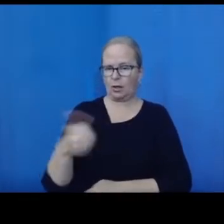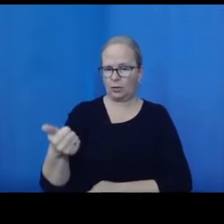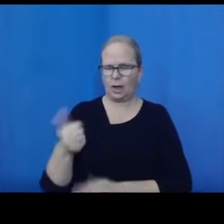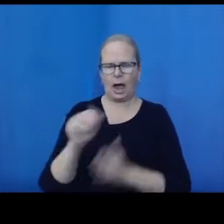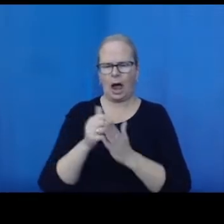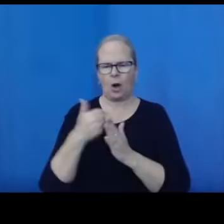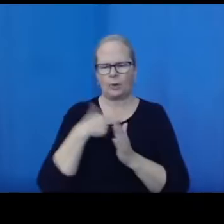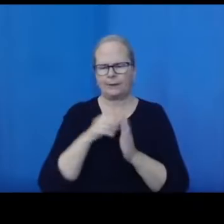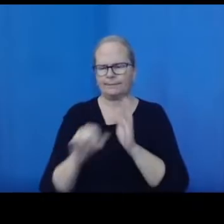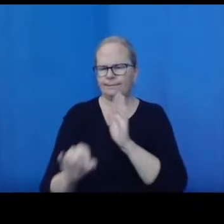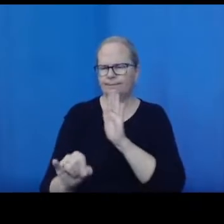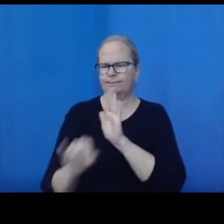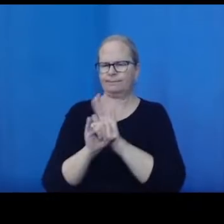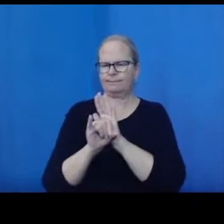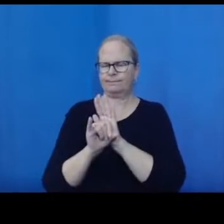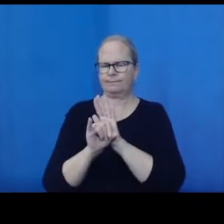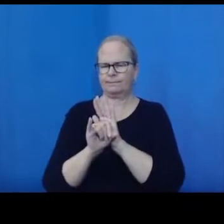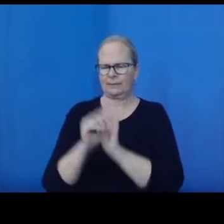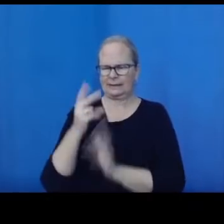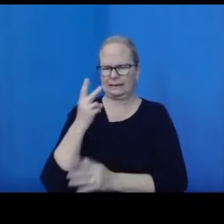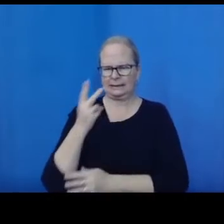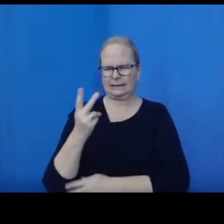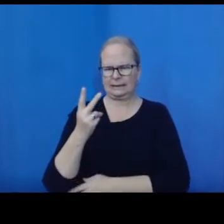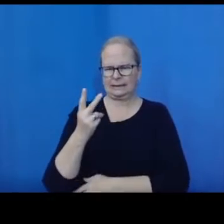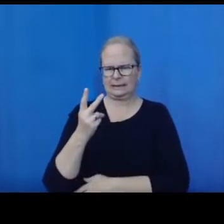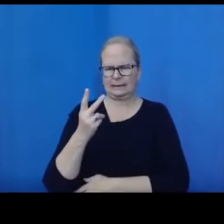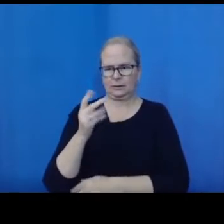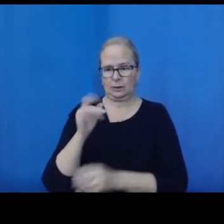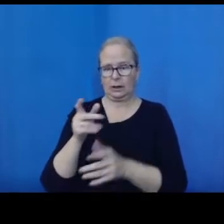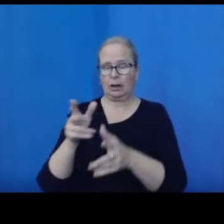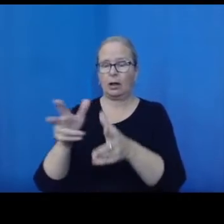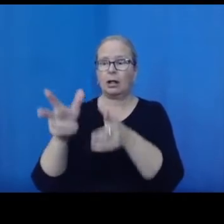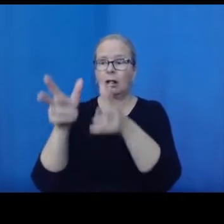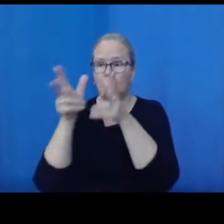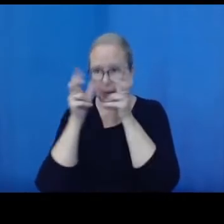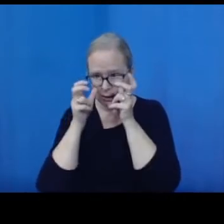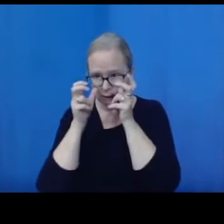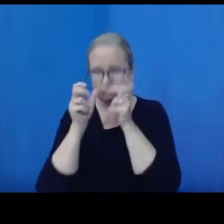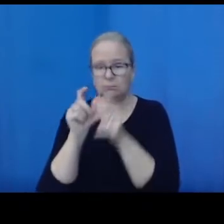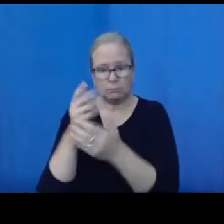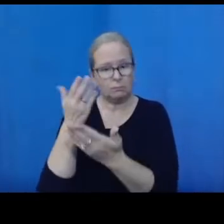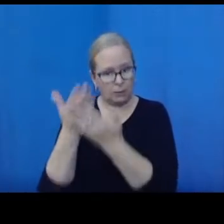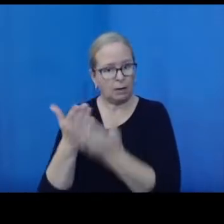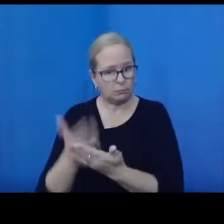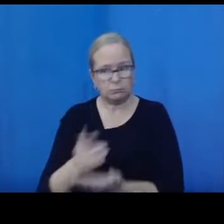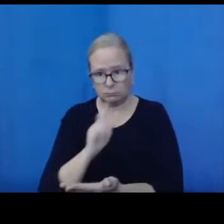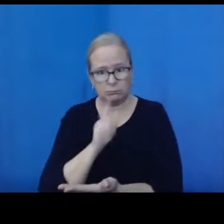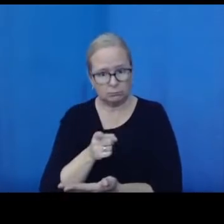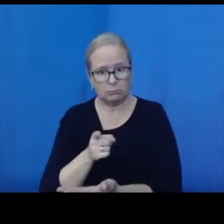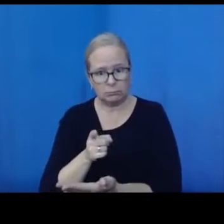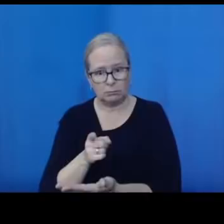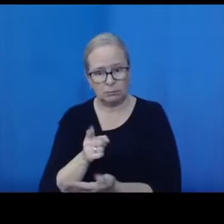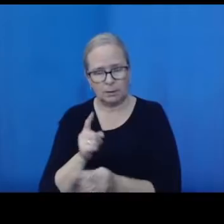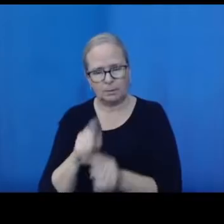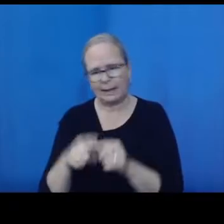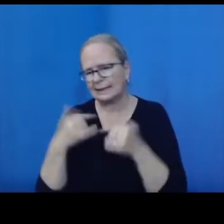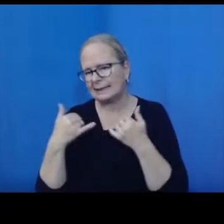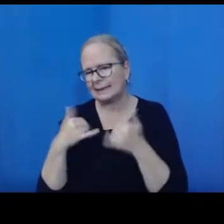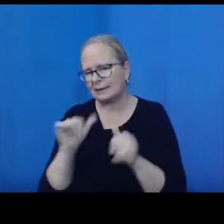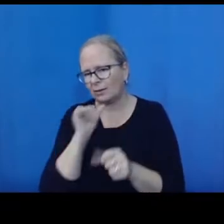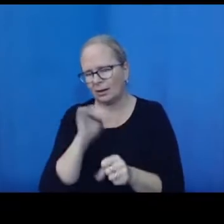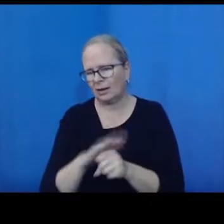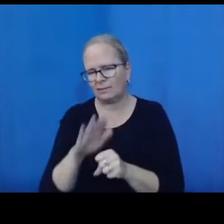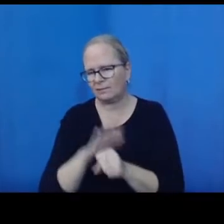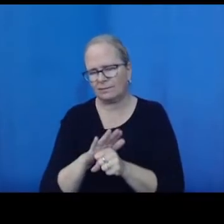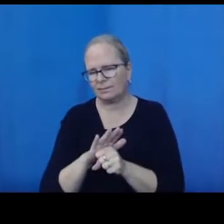validating is not currently enough for whatever that struggle is that someone